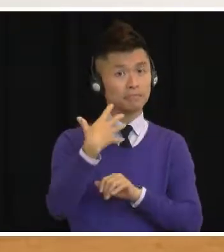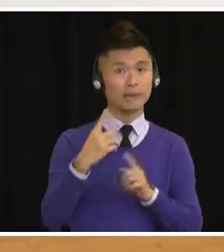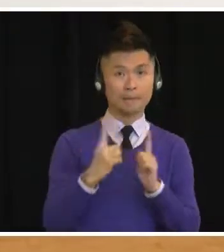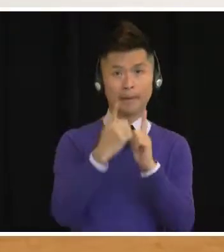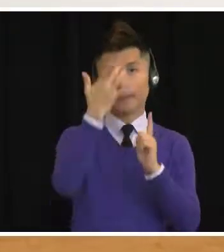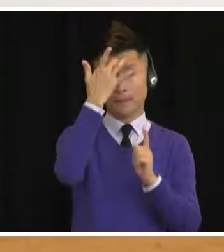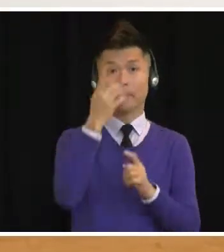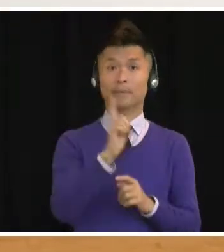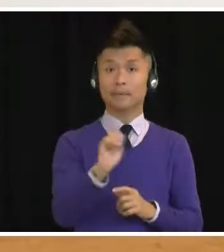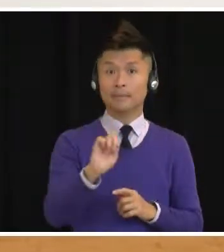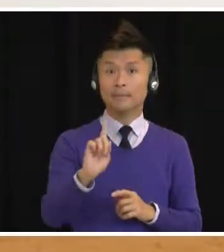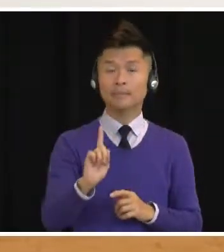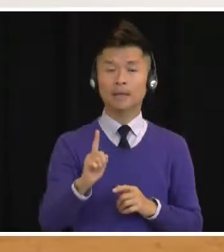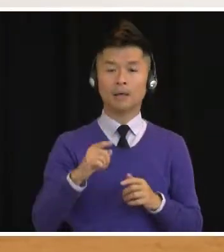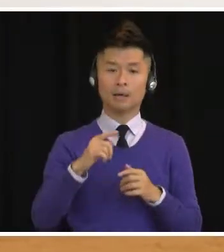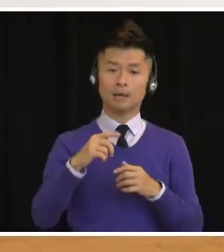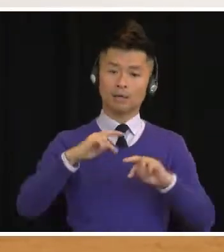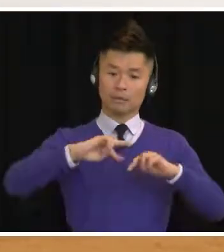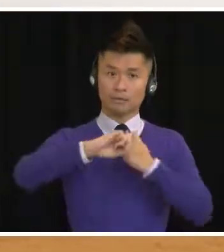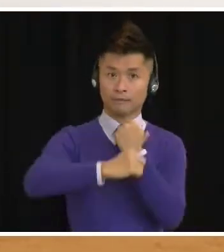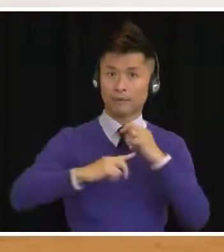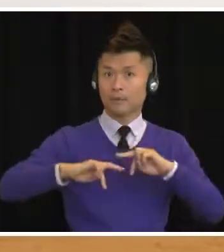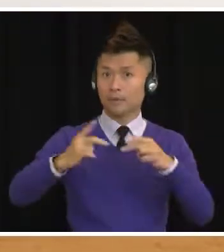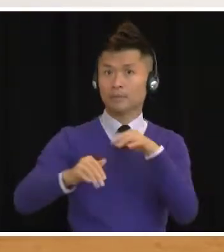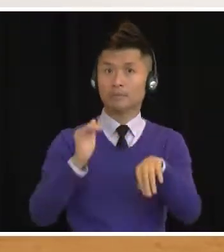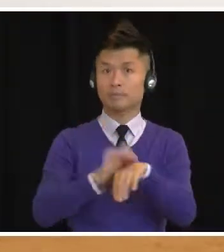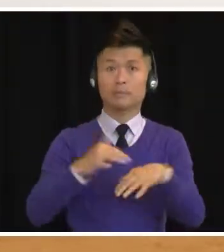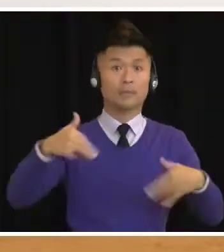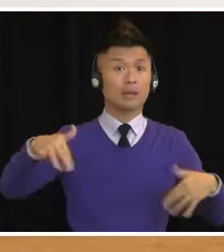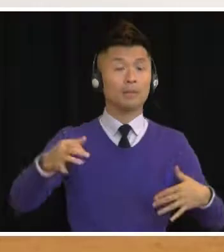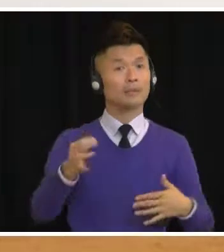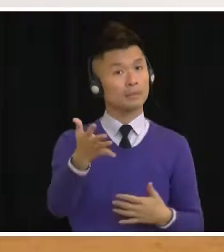And are there any